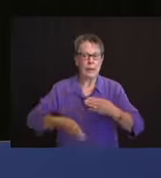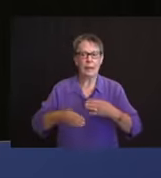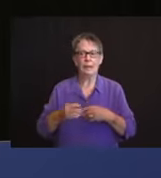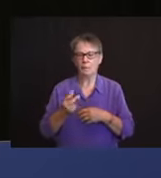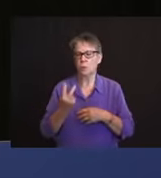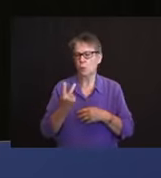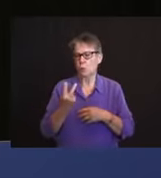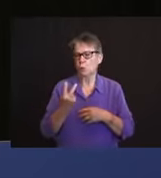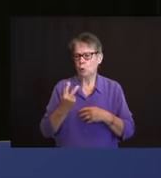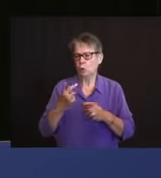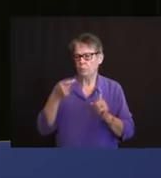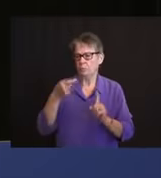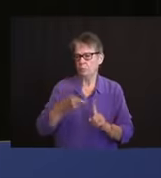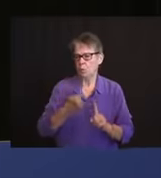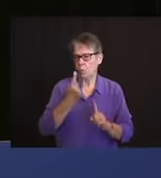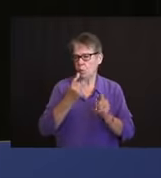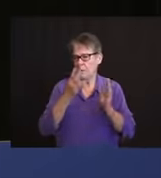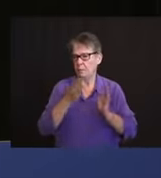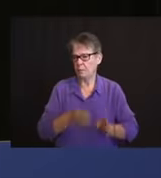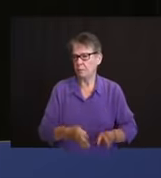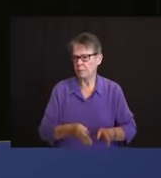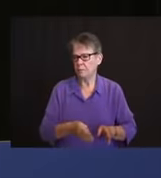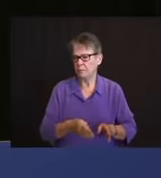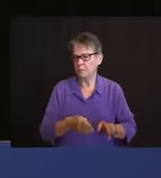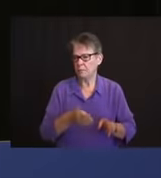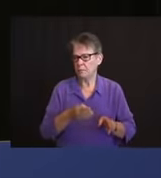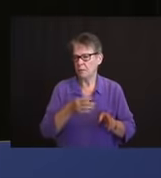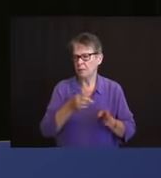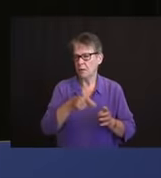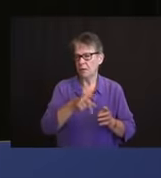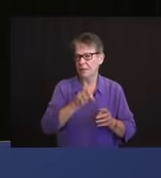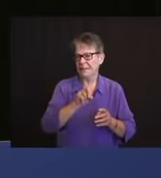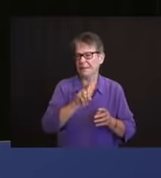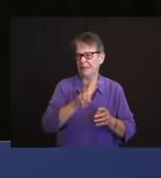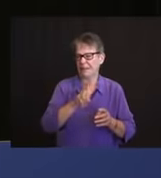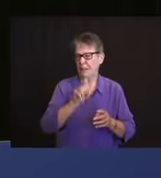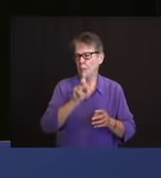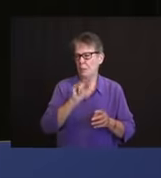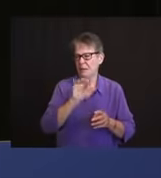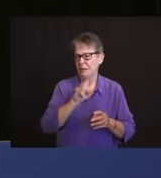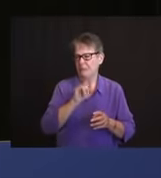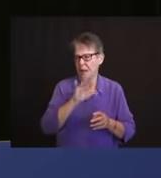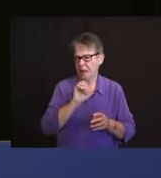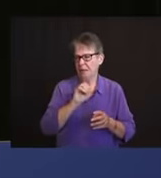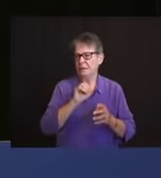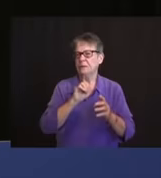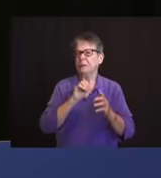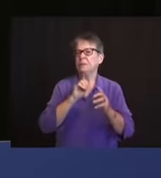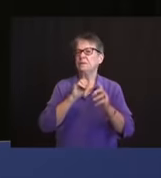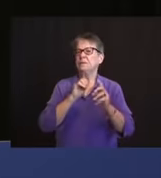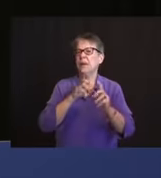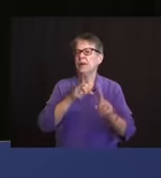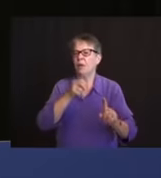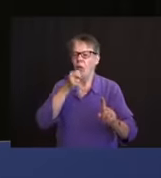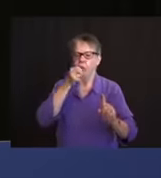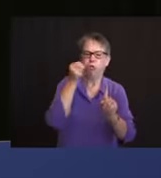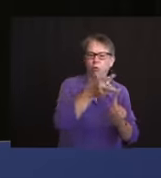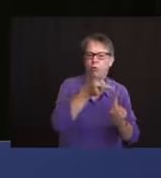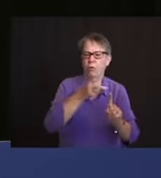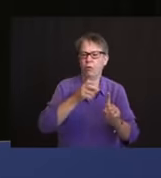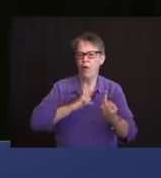domestic violence in New Egypt while being processed. He he coughed on the officers claiming to have corona. And in